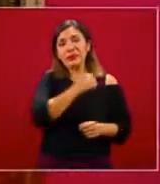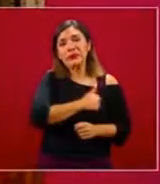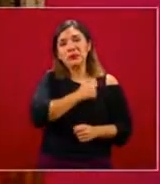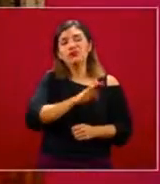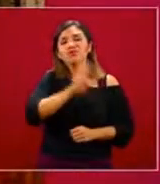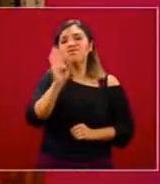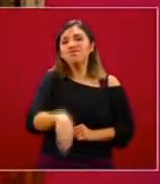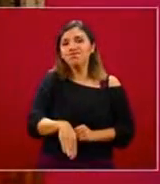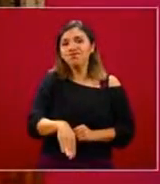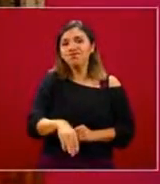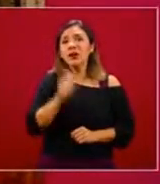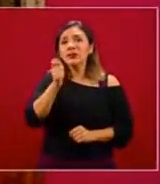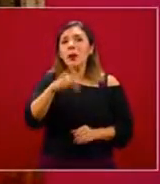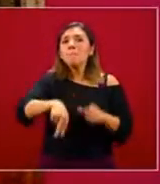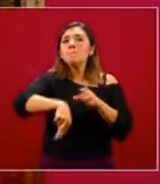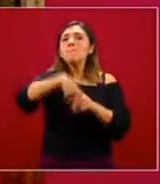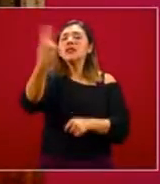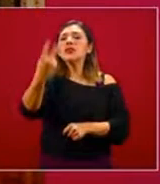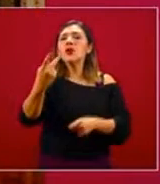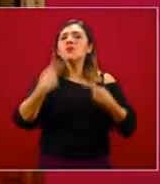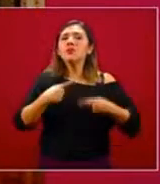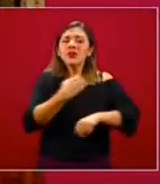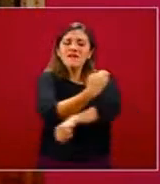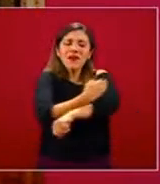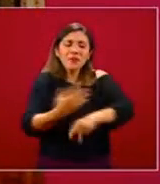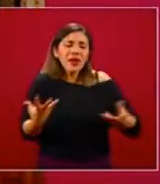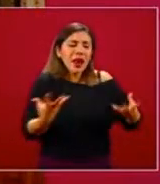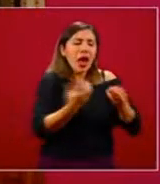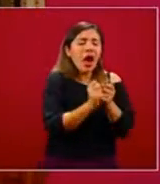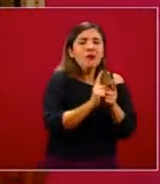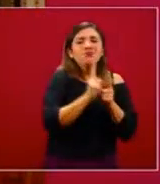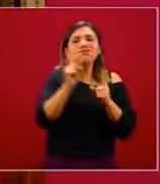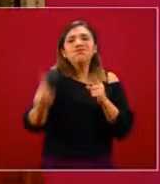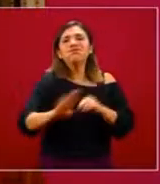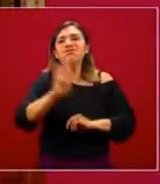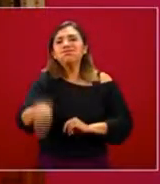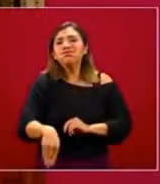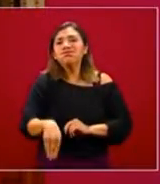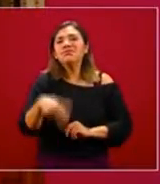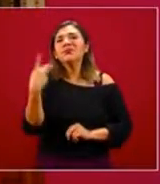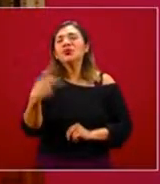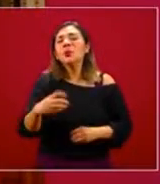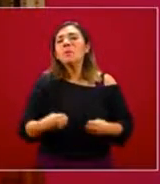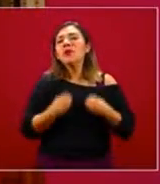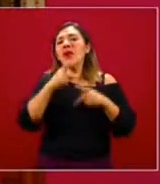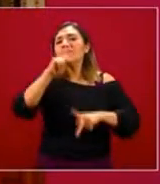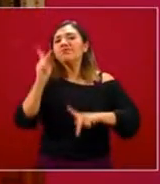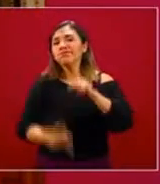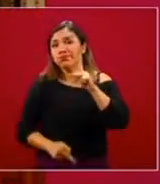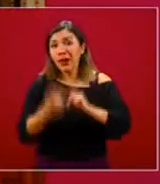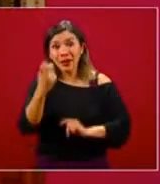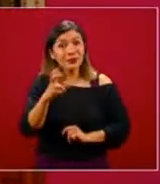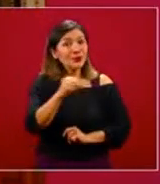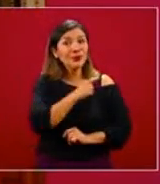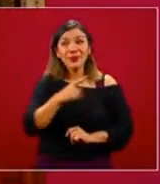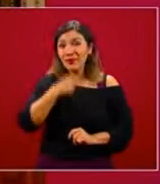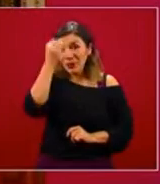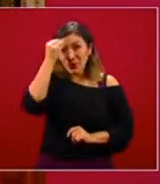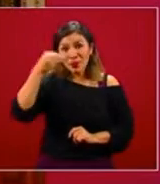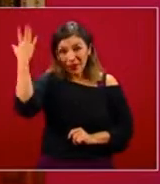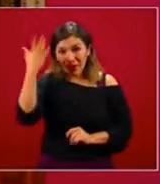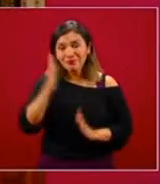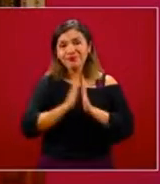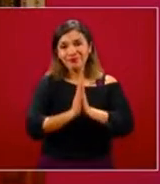person who lost their lives. It's an empty space in a family. It's a project that